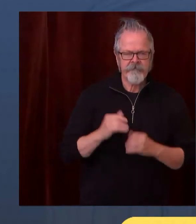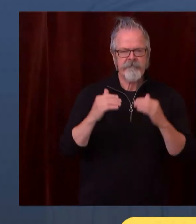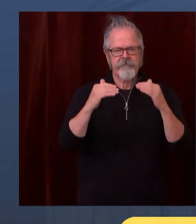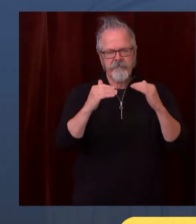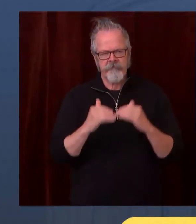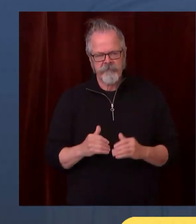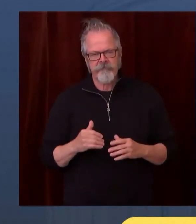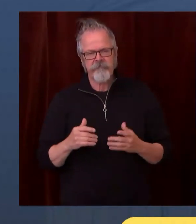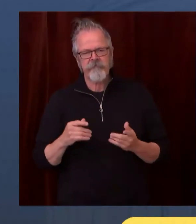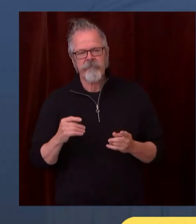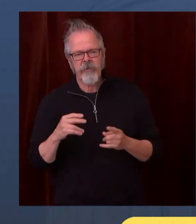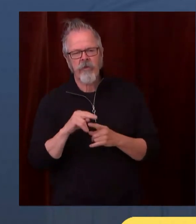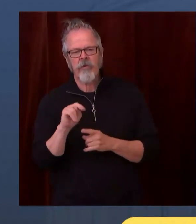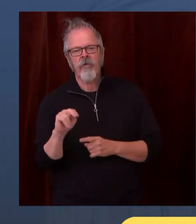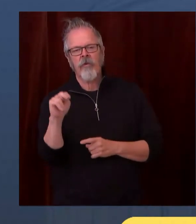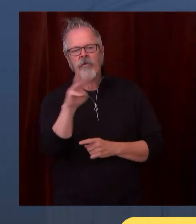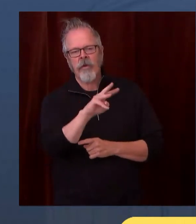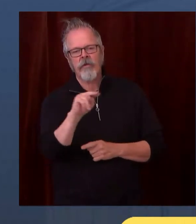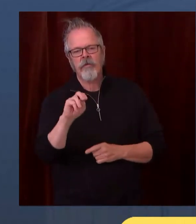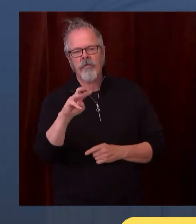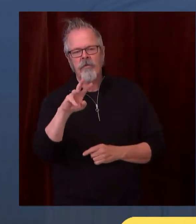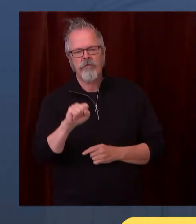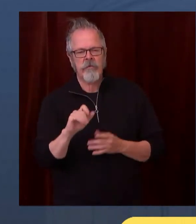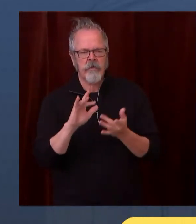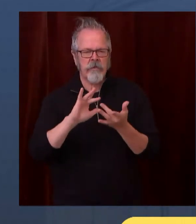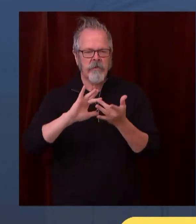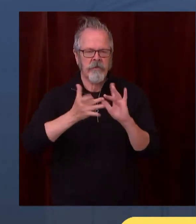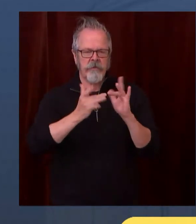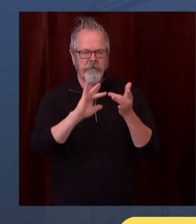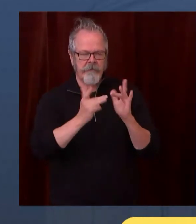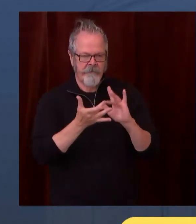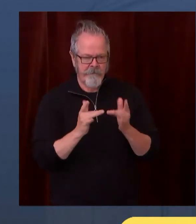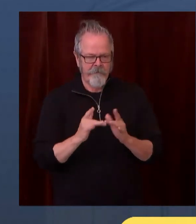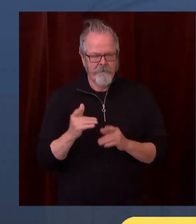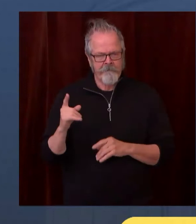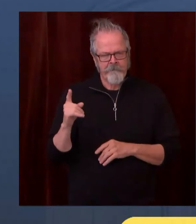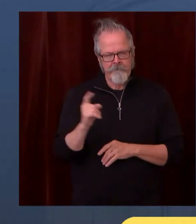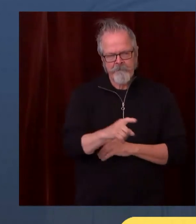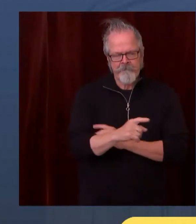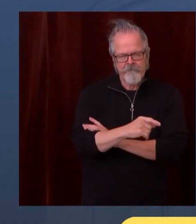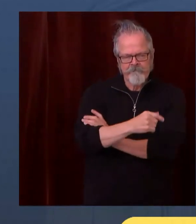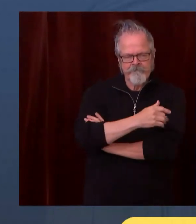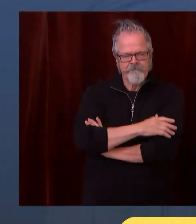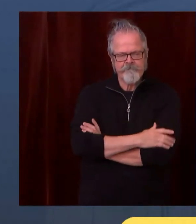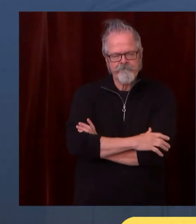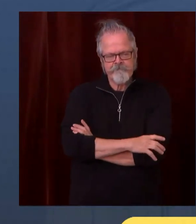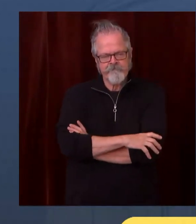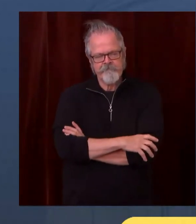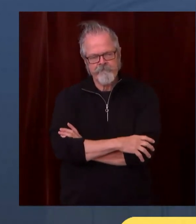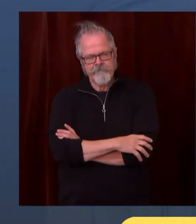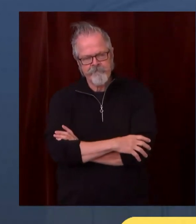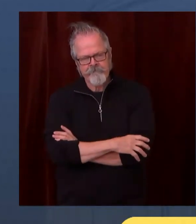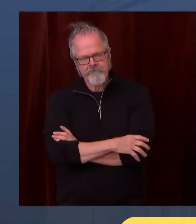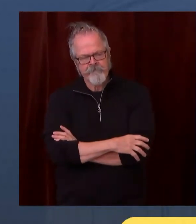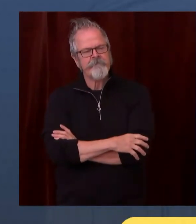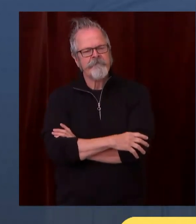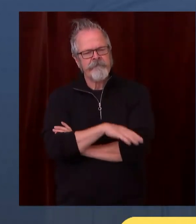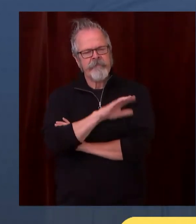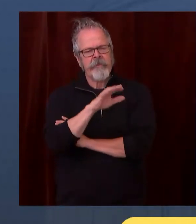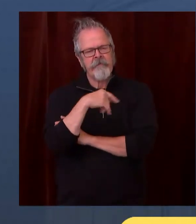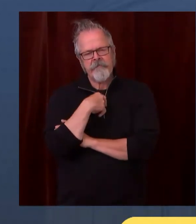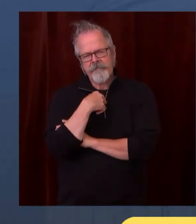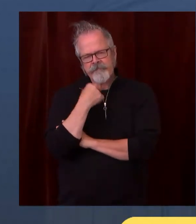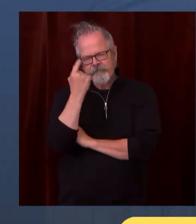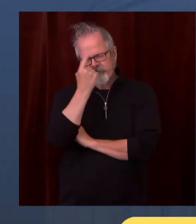state's application for that to get the ball rolling, given that unemployed people in our state, the many hundreds of thousands, are right now getting